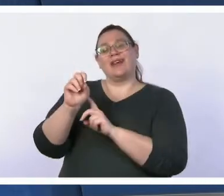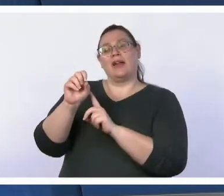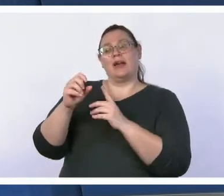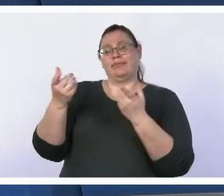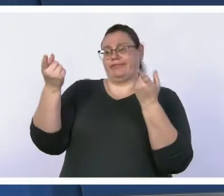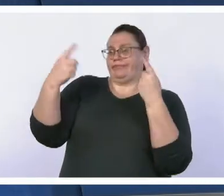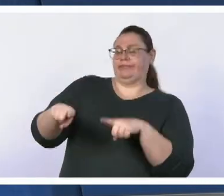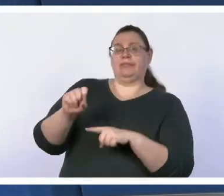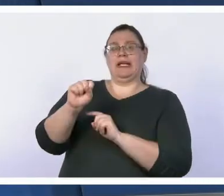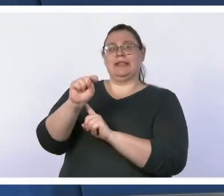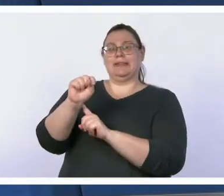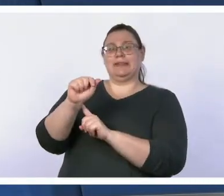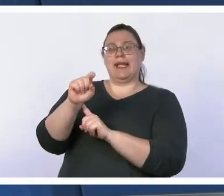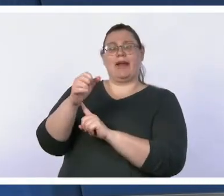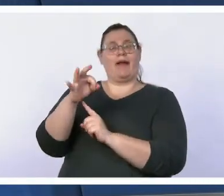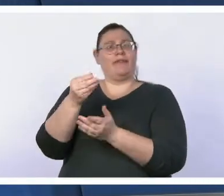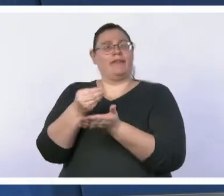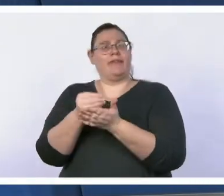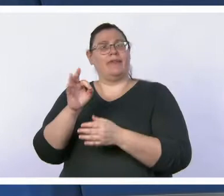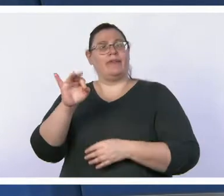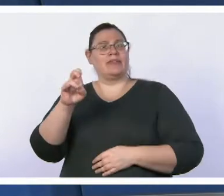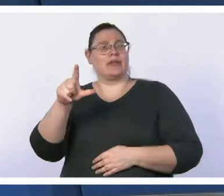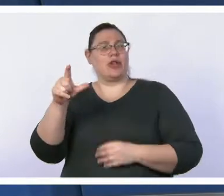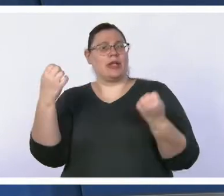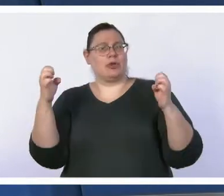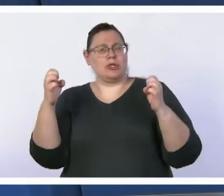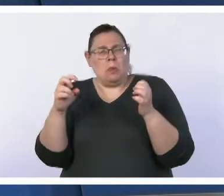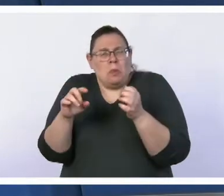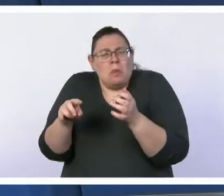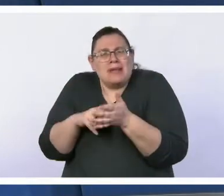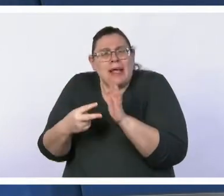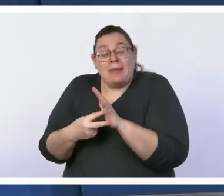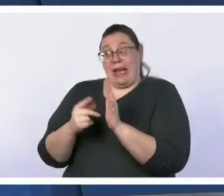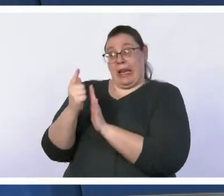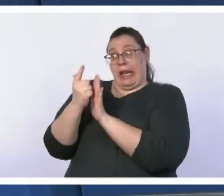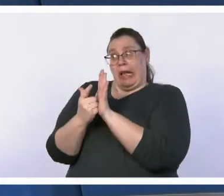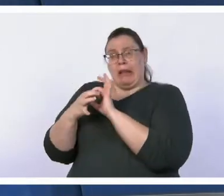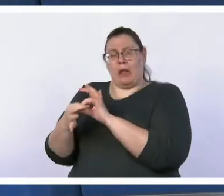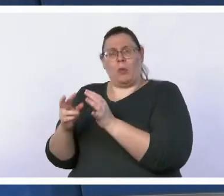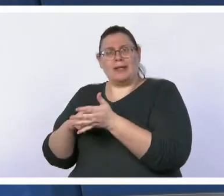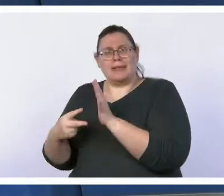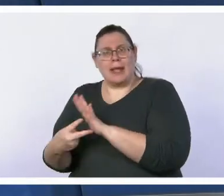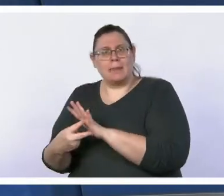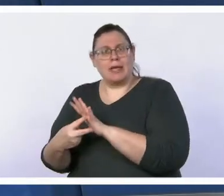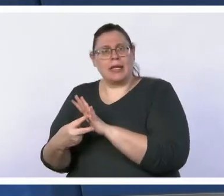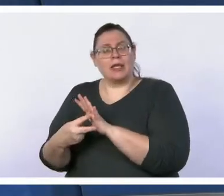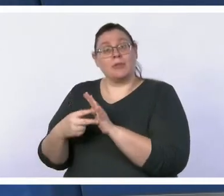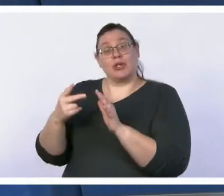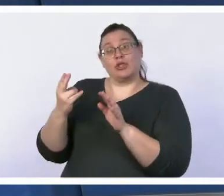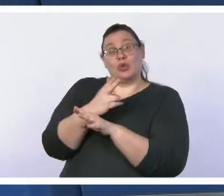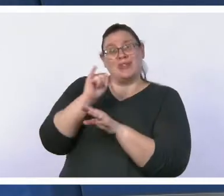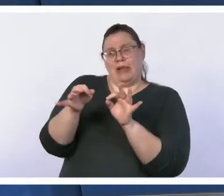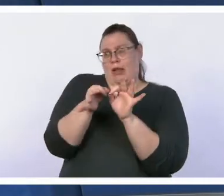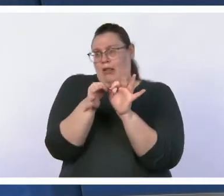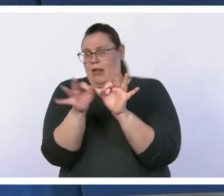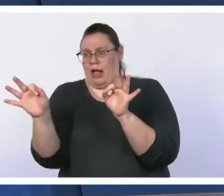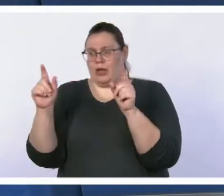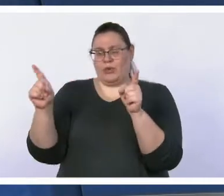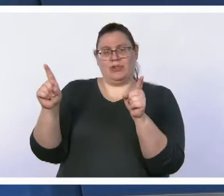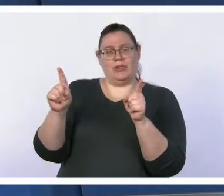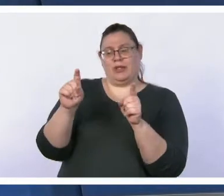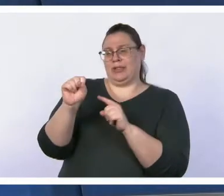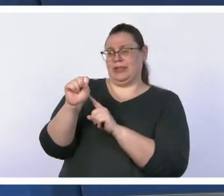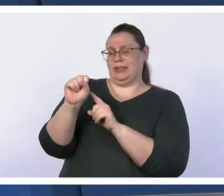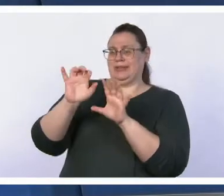What does that literally mean, as far as, or what does it legally mean? Because obviously to put that language into the budget means